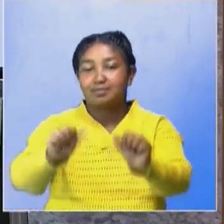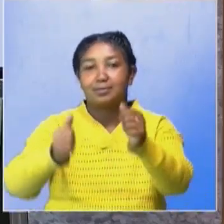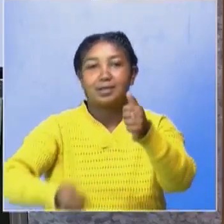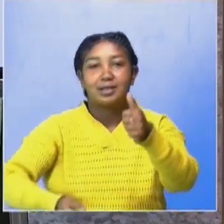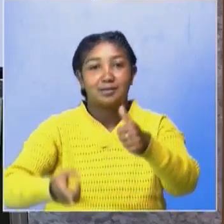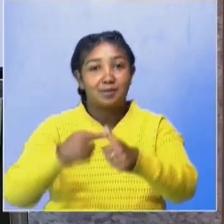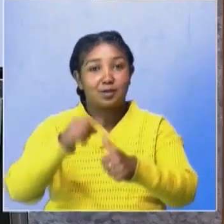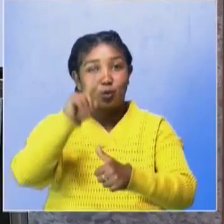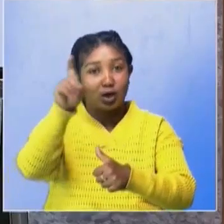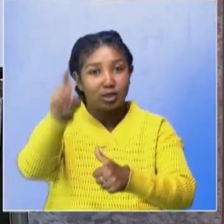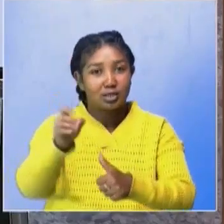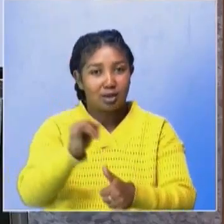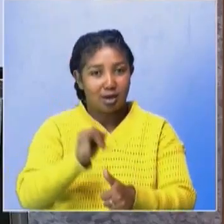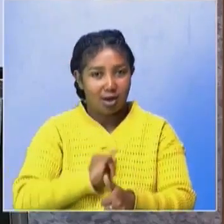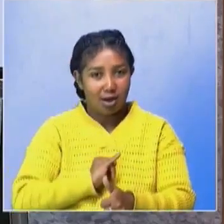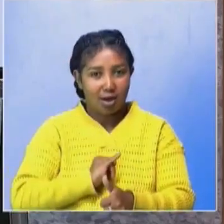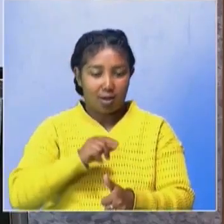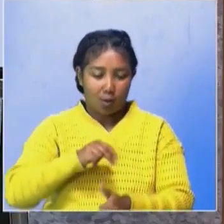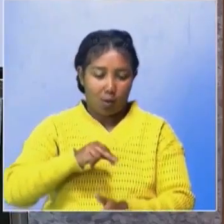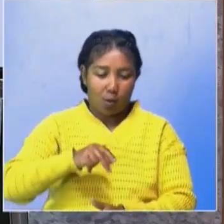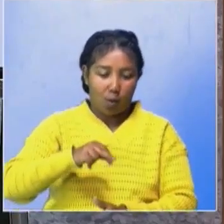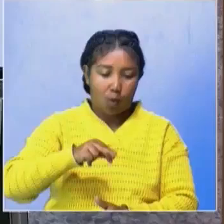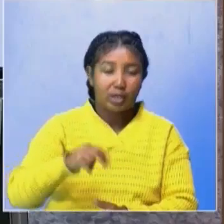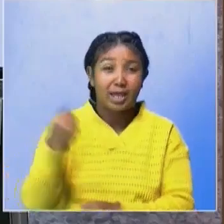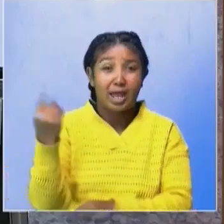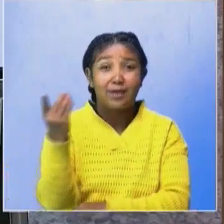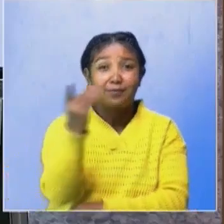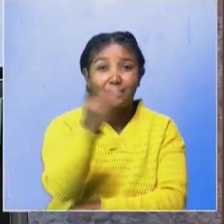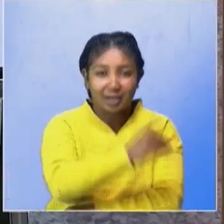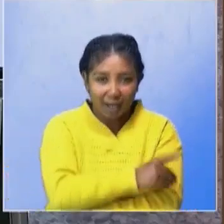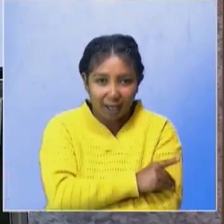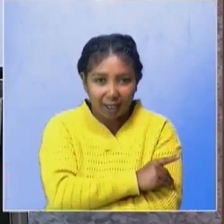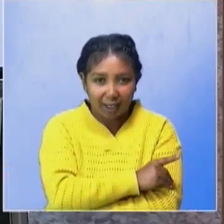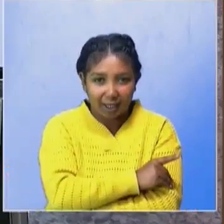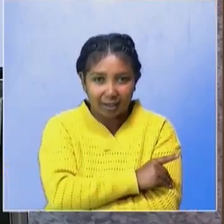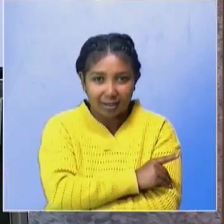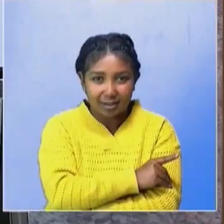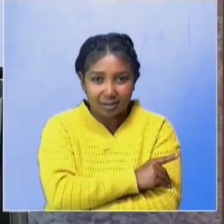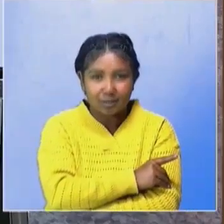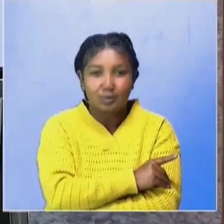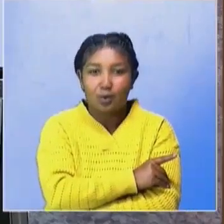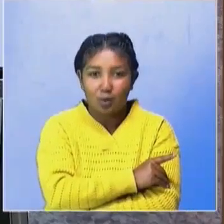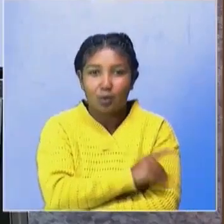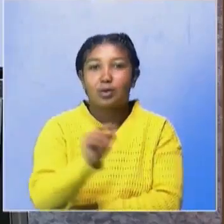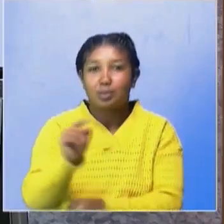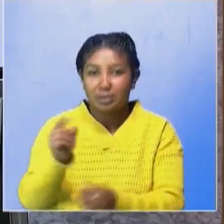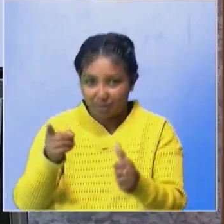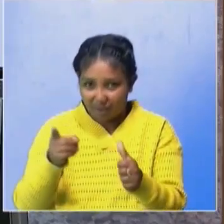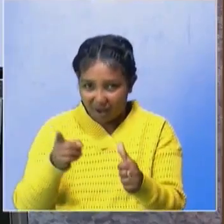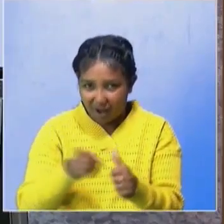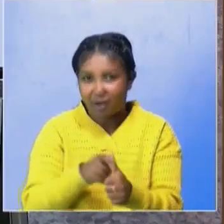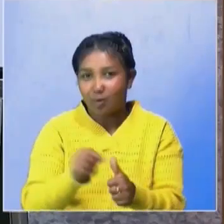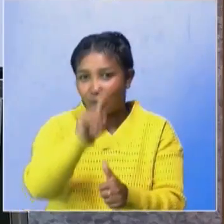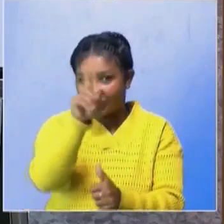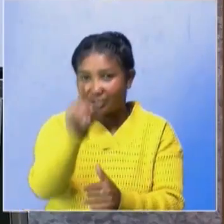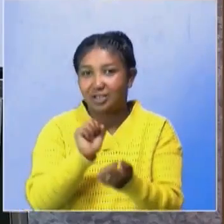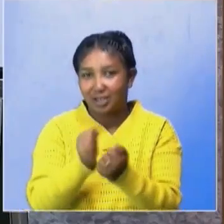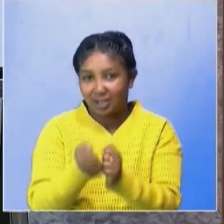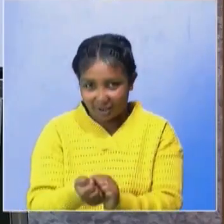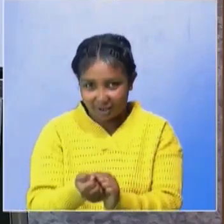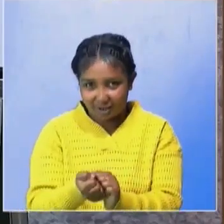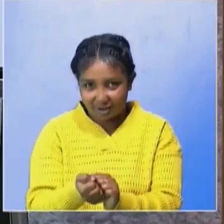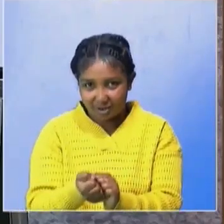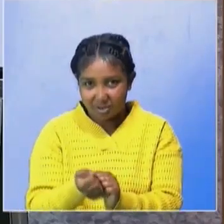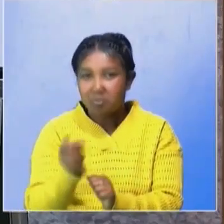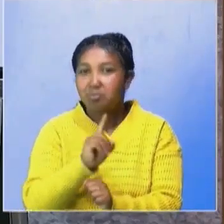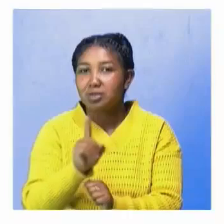question is, I walk every day. So let us start with interrogative form, question form. So what